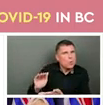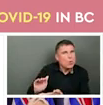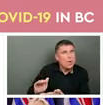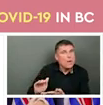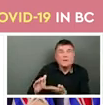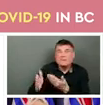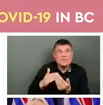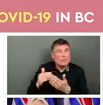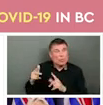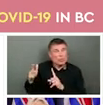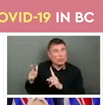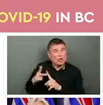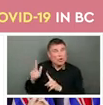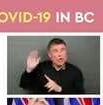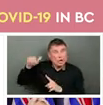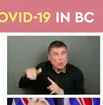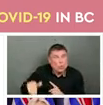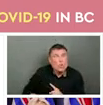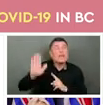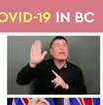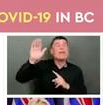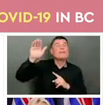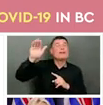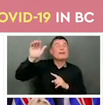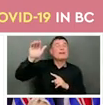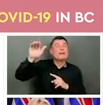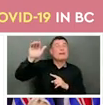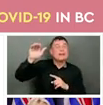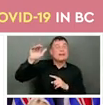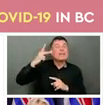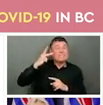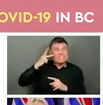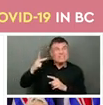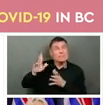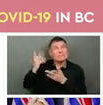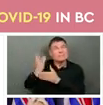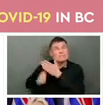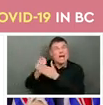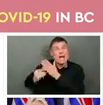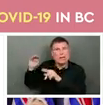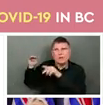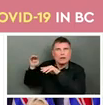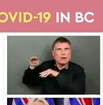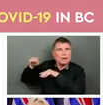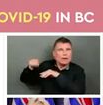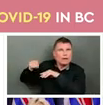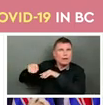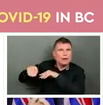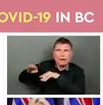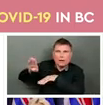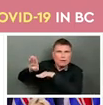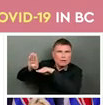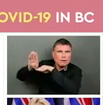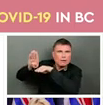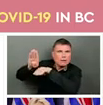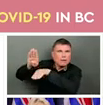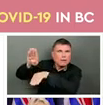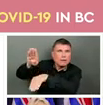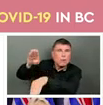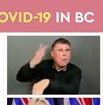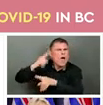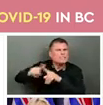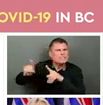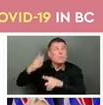wave, reflects the ongoing and durable protection from immunization, and particularly the protection that we see in long-term